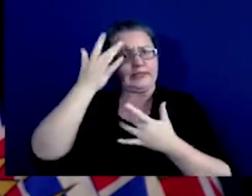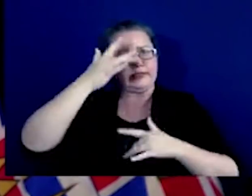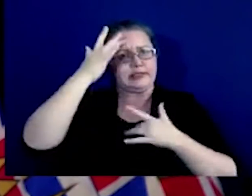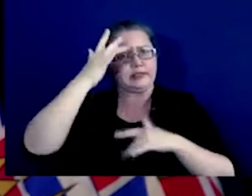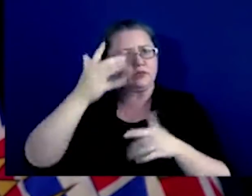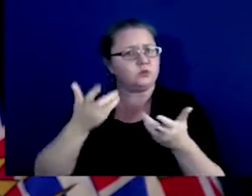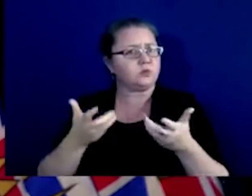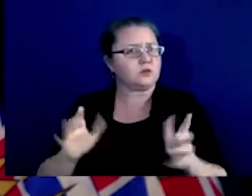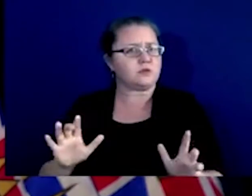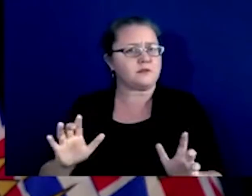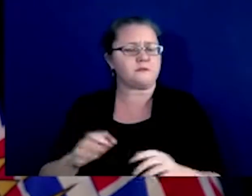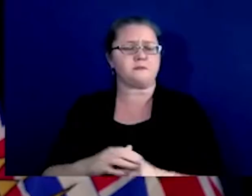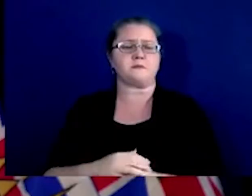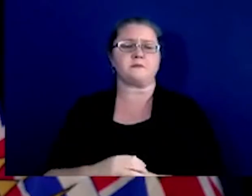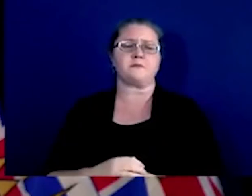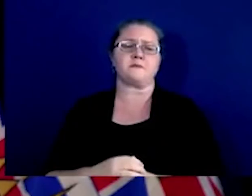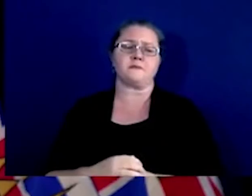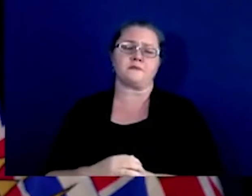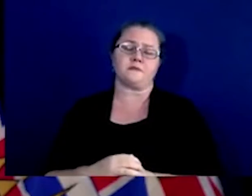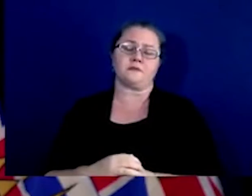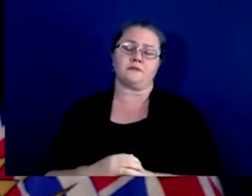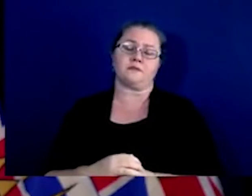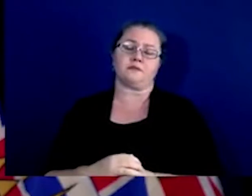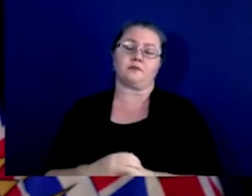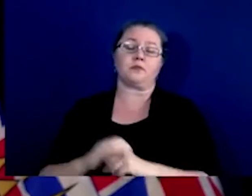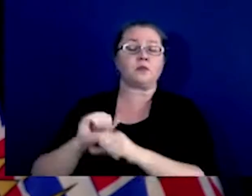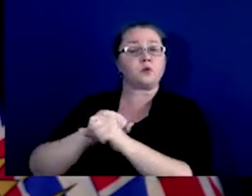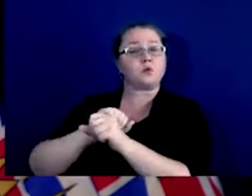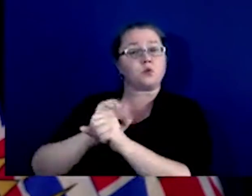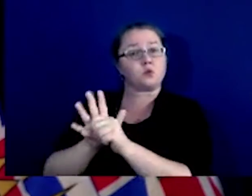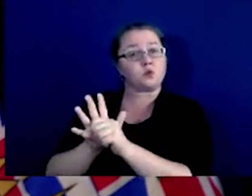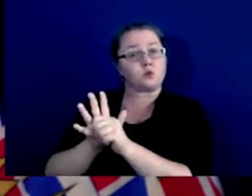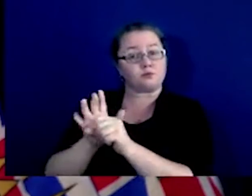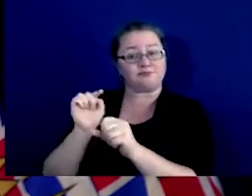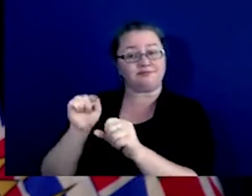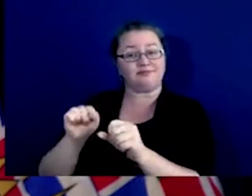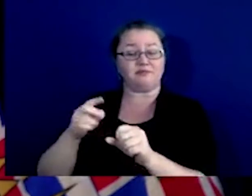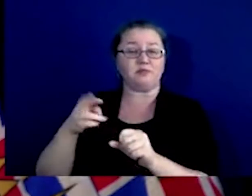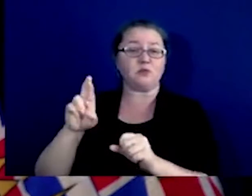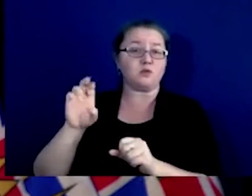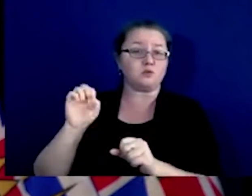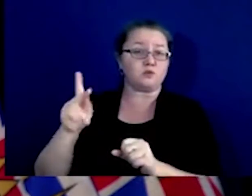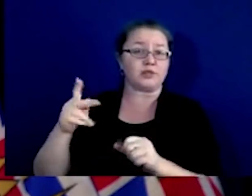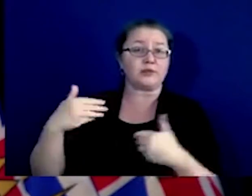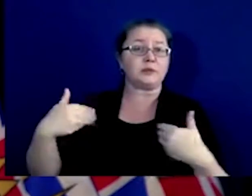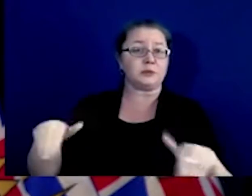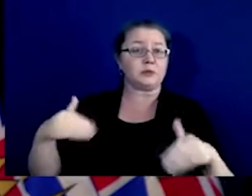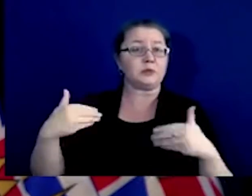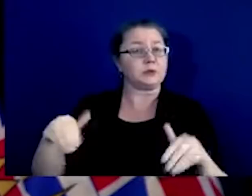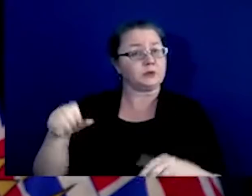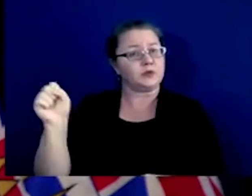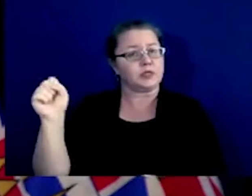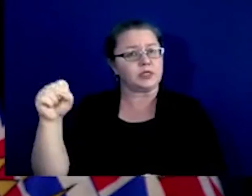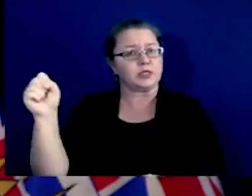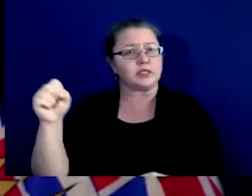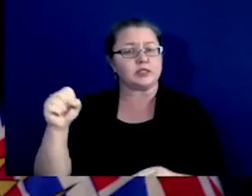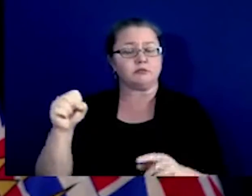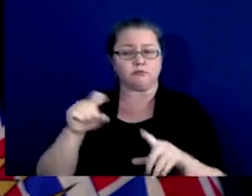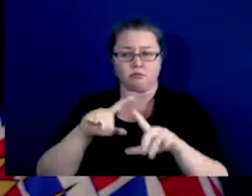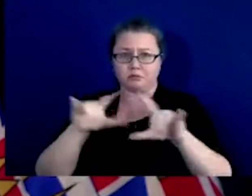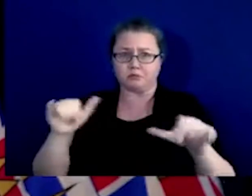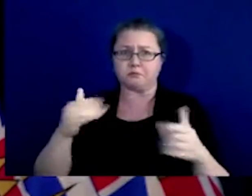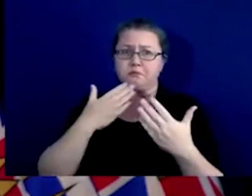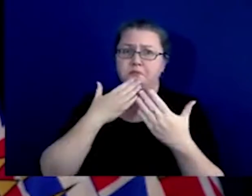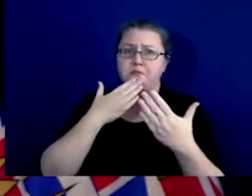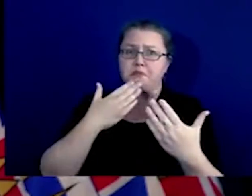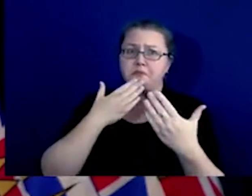health teams by paying attention to how you are feeling and always stay home if you're feeling ill. And if you're out and about and you